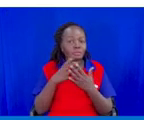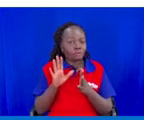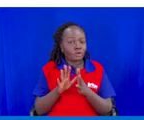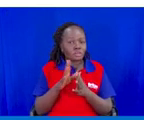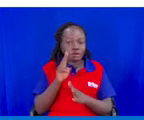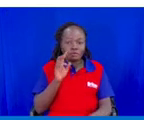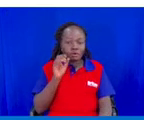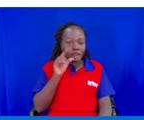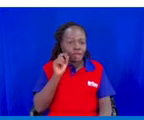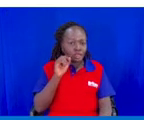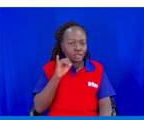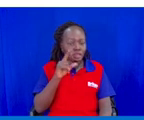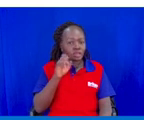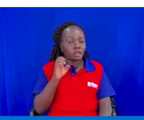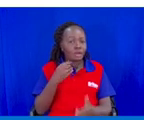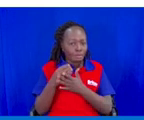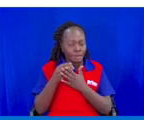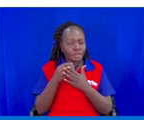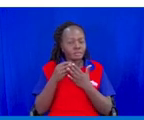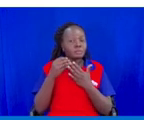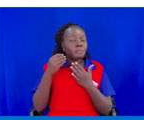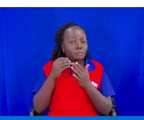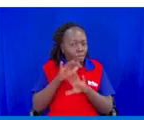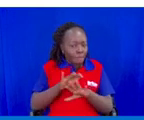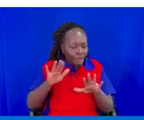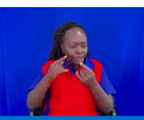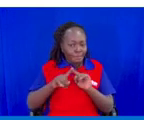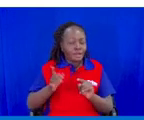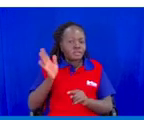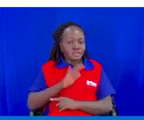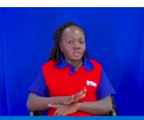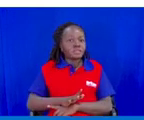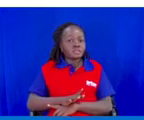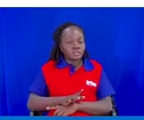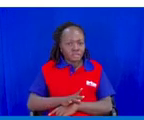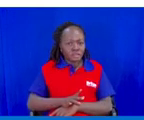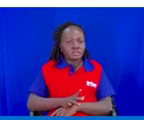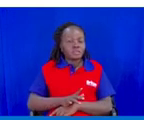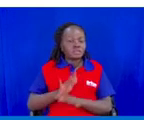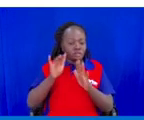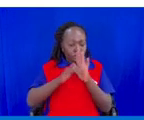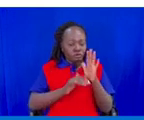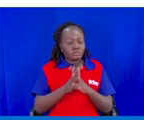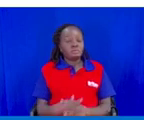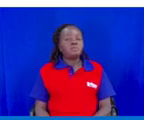Money market least volatile, but the returns are equally low.